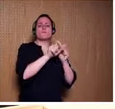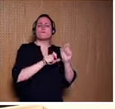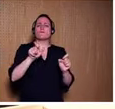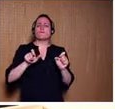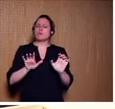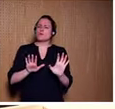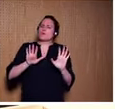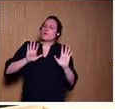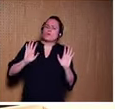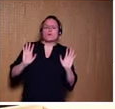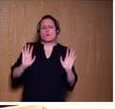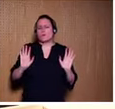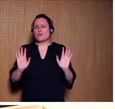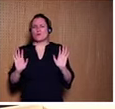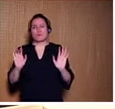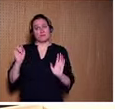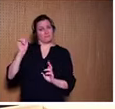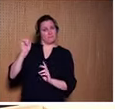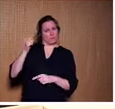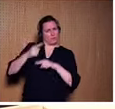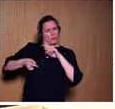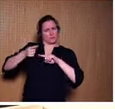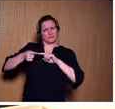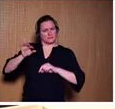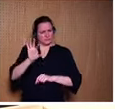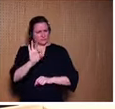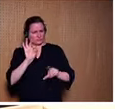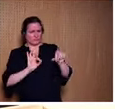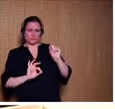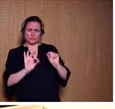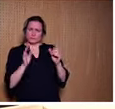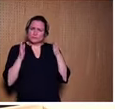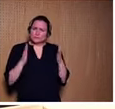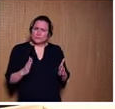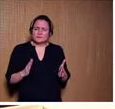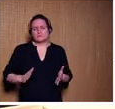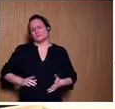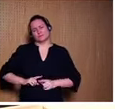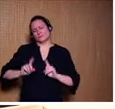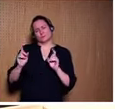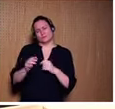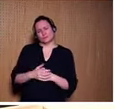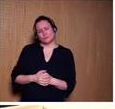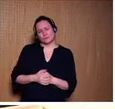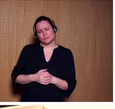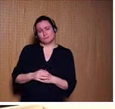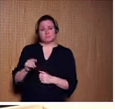approve the existence of certain humans? Who is to be called human and who is alien in this